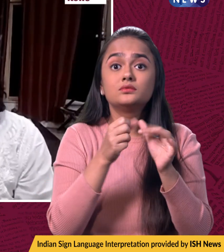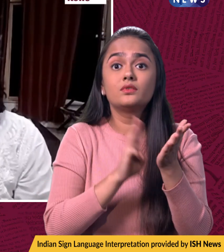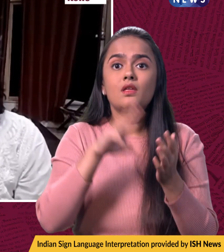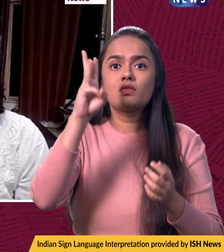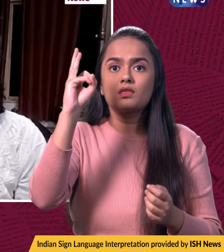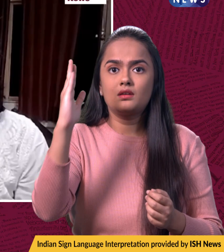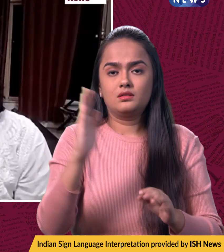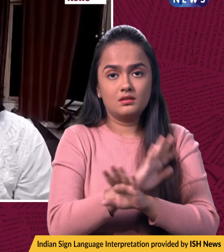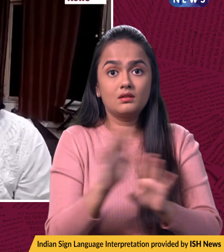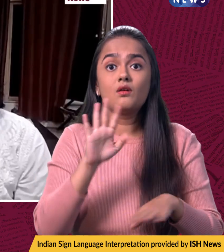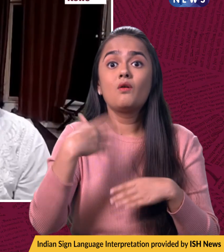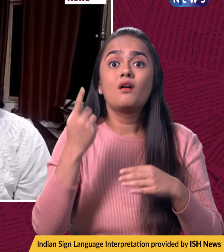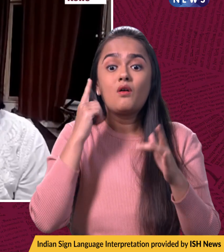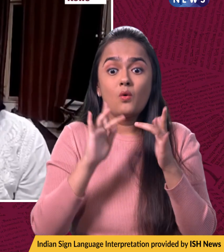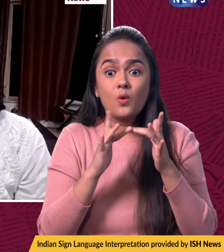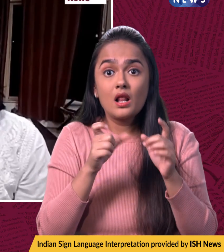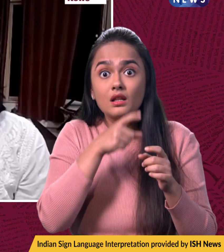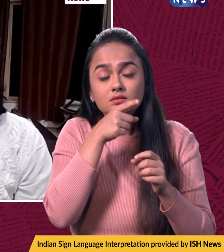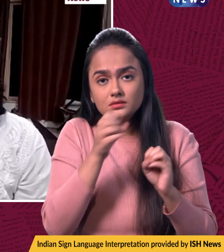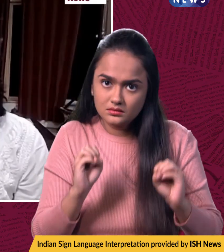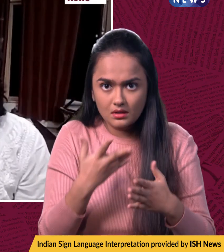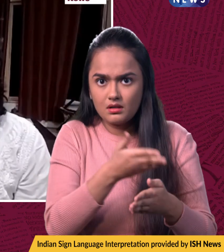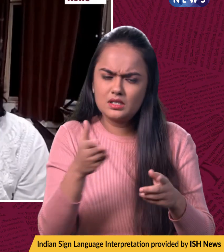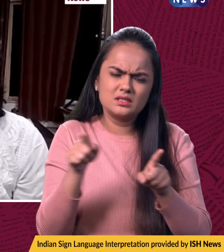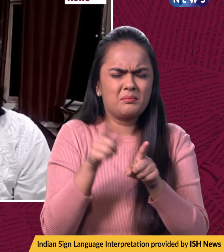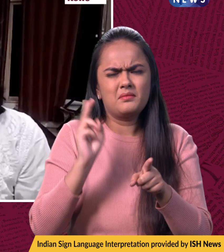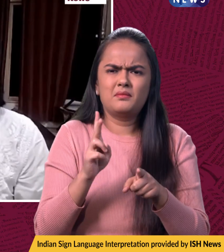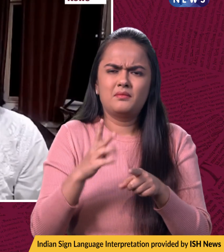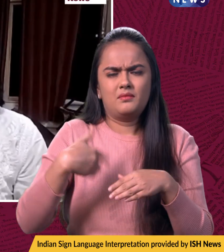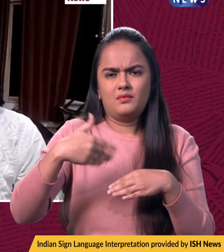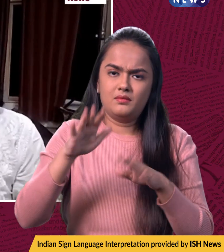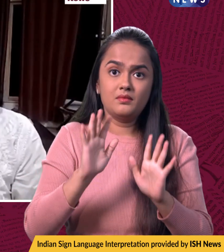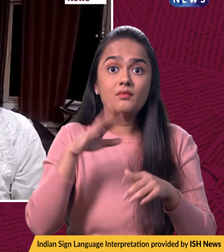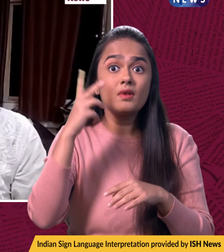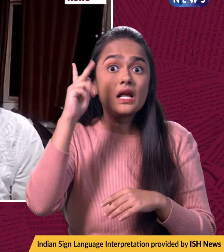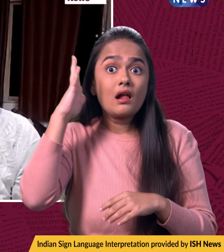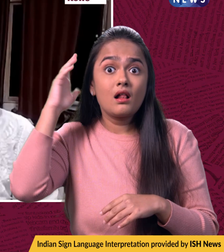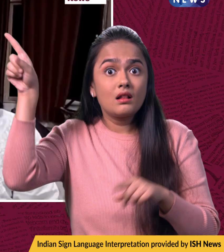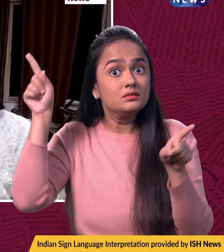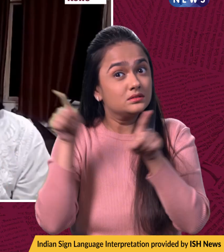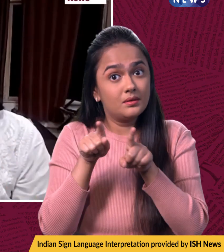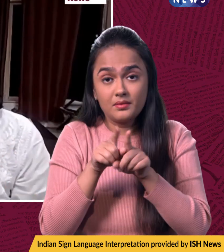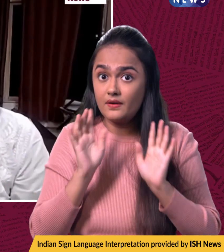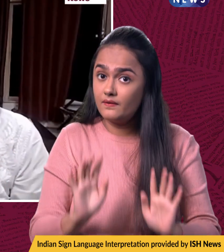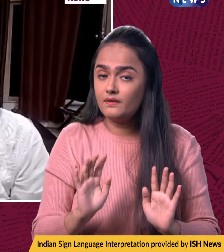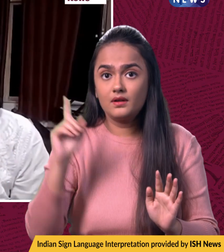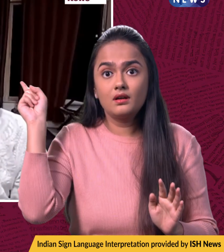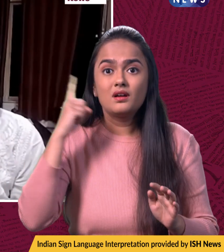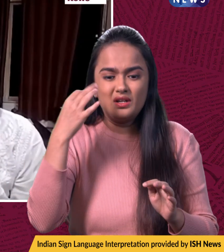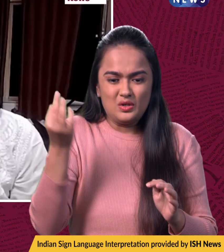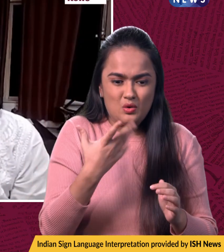January 30th. Online classes will continue as before. Kerala has also imposed, and these are